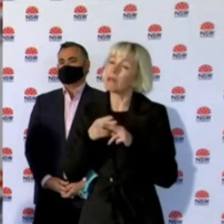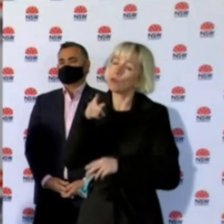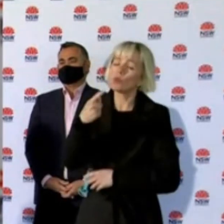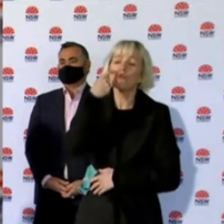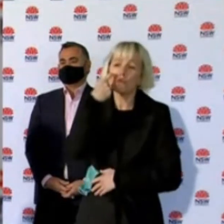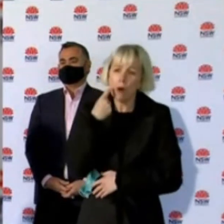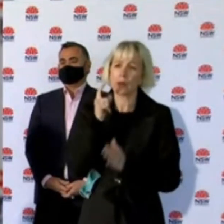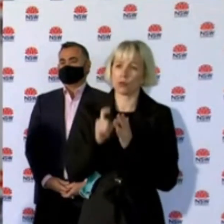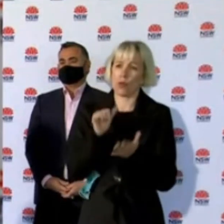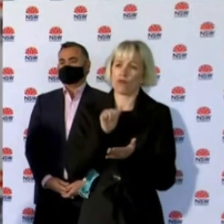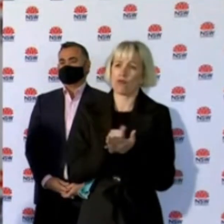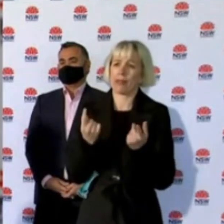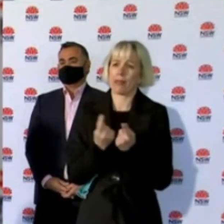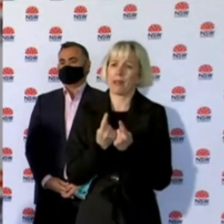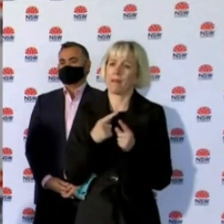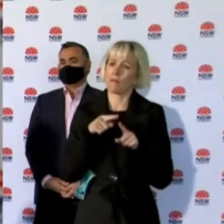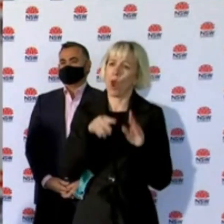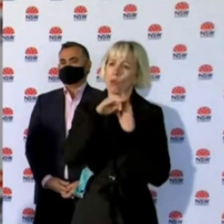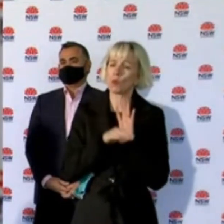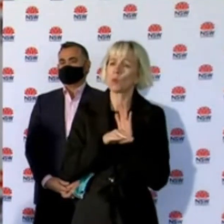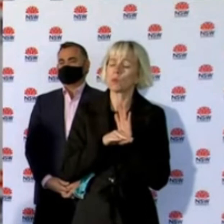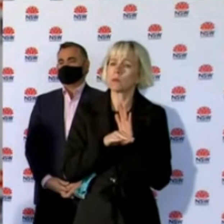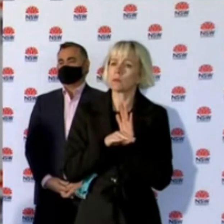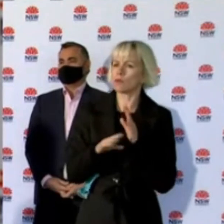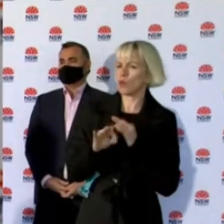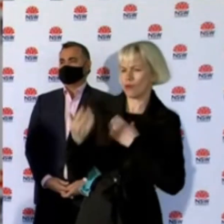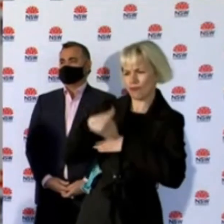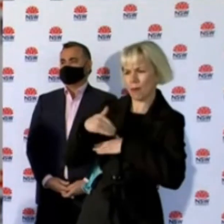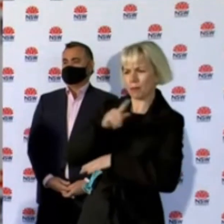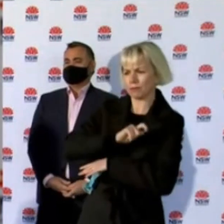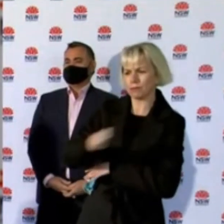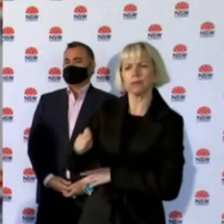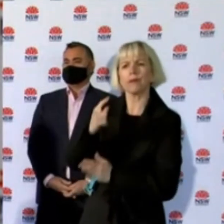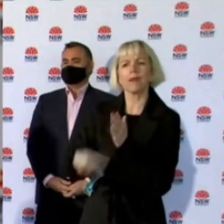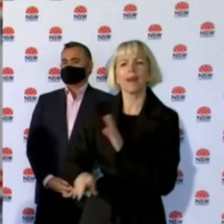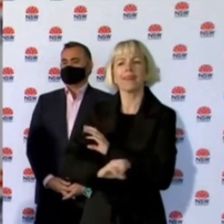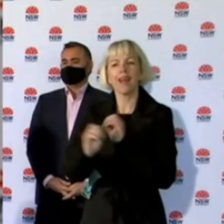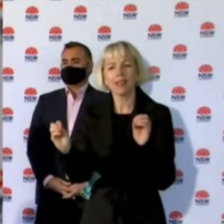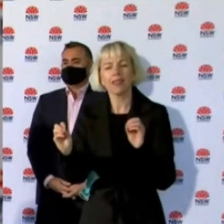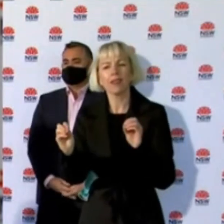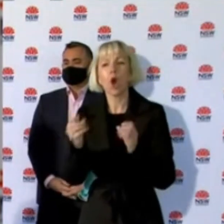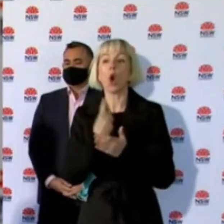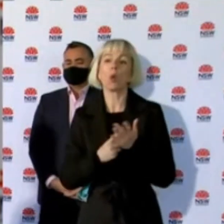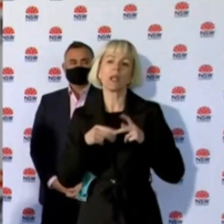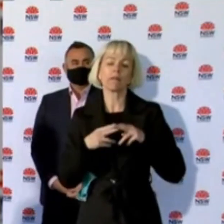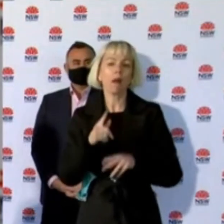only get in trouble if you're doing the wrong thing and you know you're doing the wrong thing. If you don't understand, please make sure you get up to date